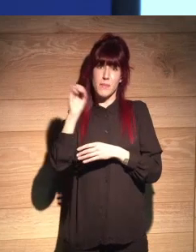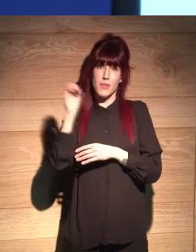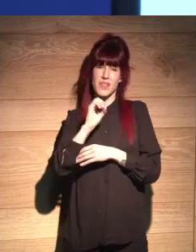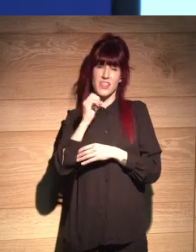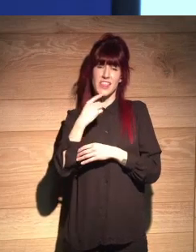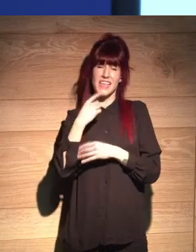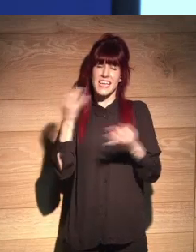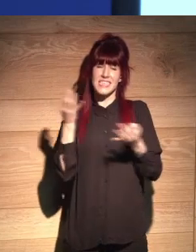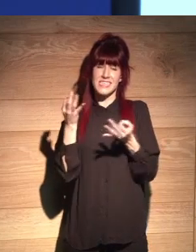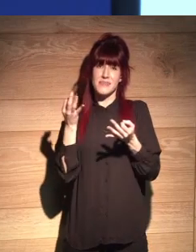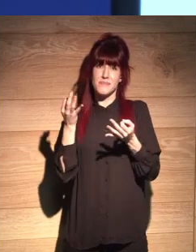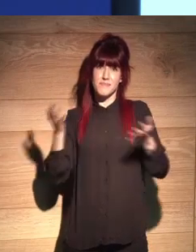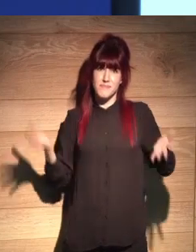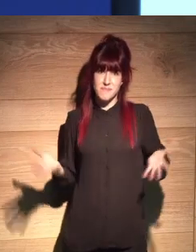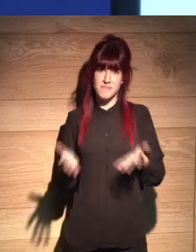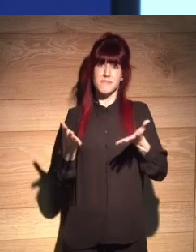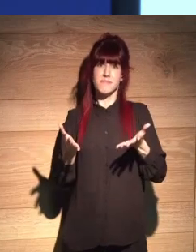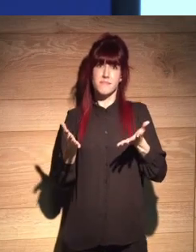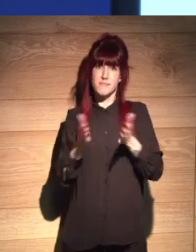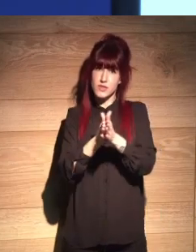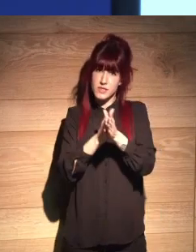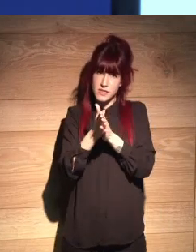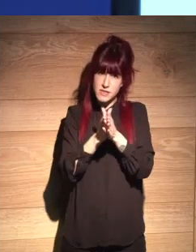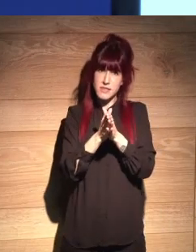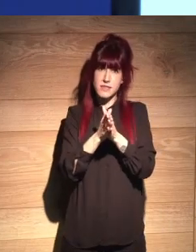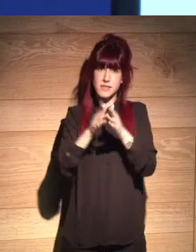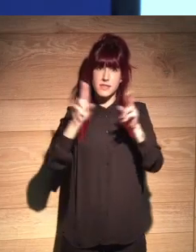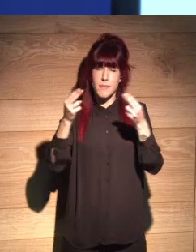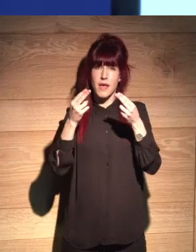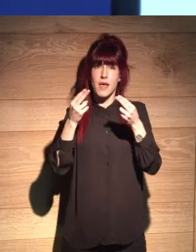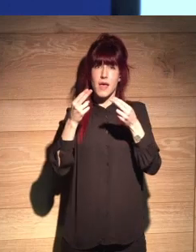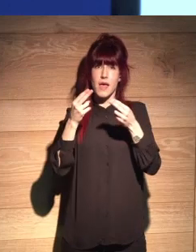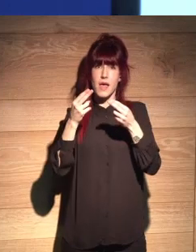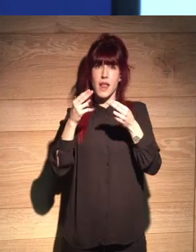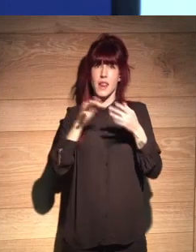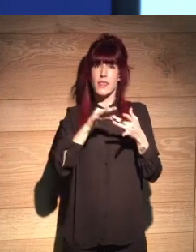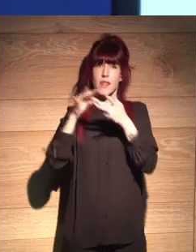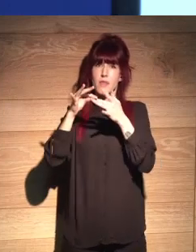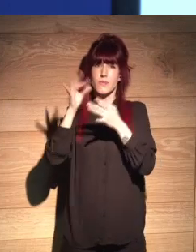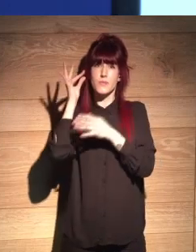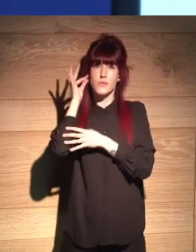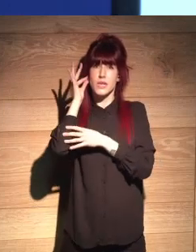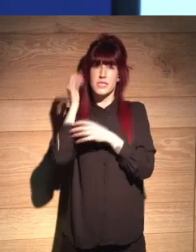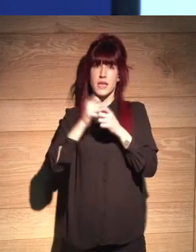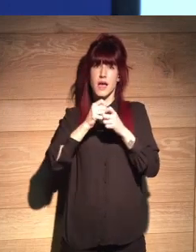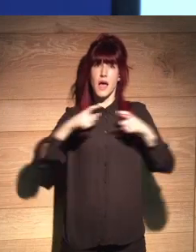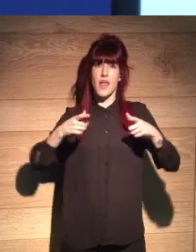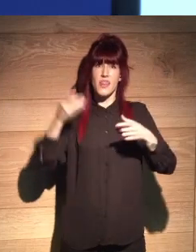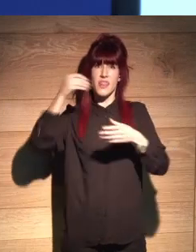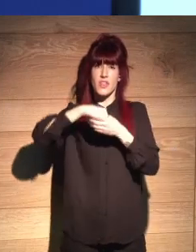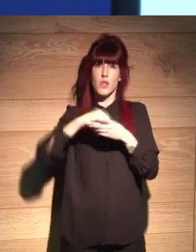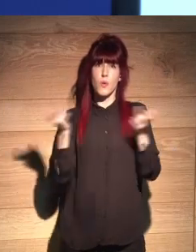promoting and driving the question of increasing female leadership in boardrooms and in executive